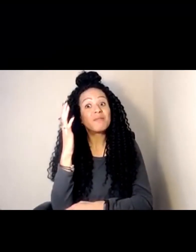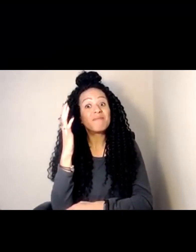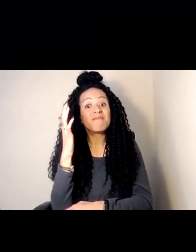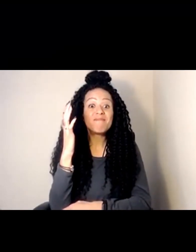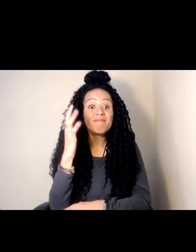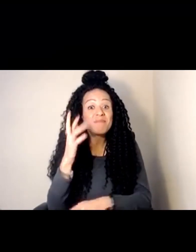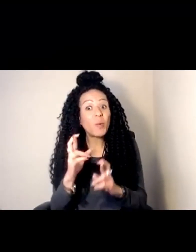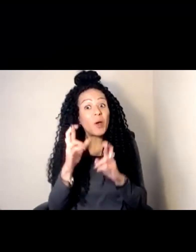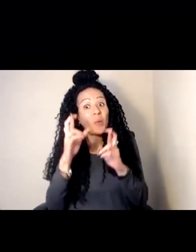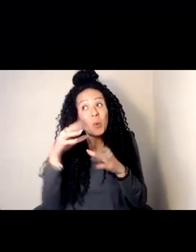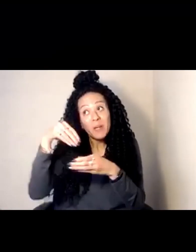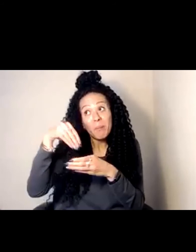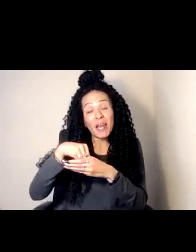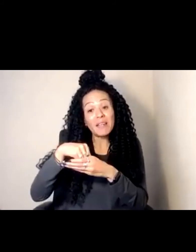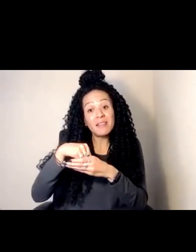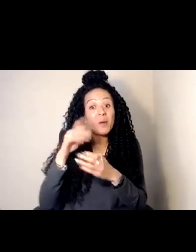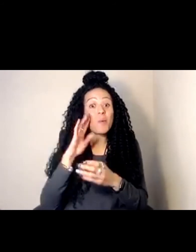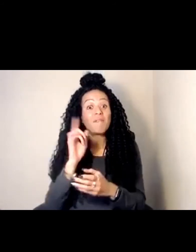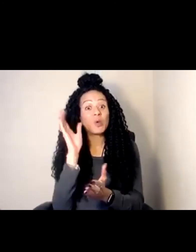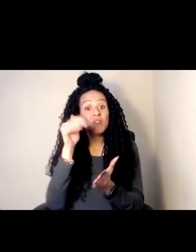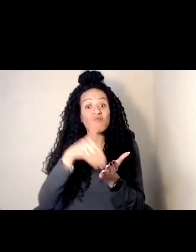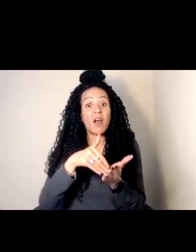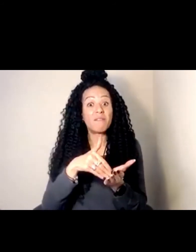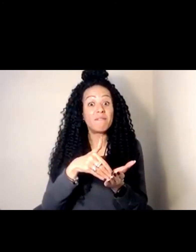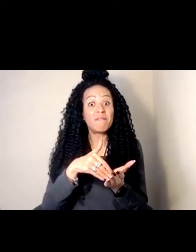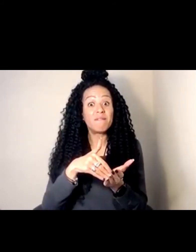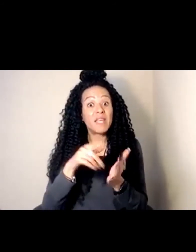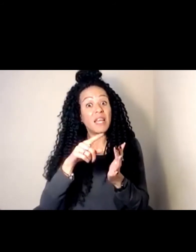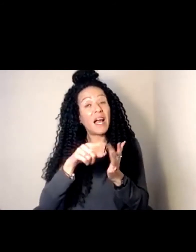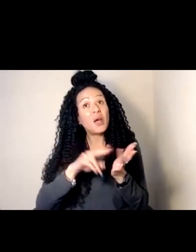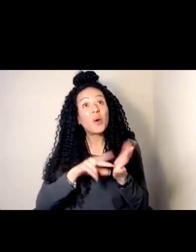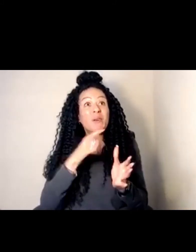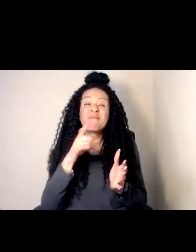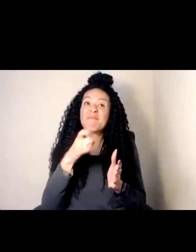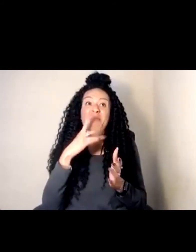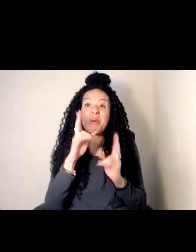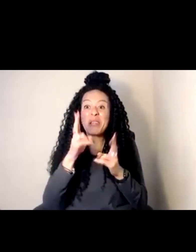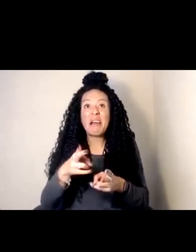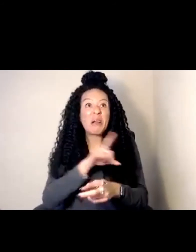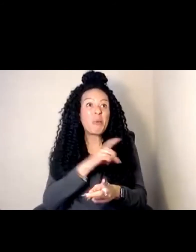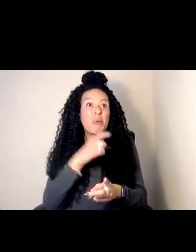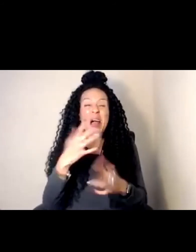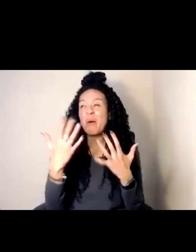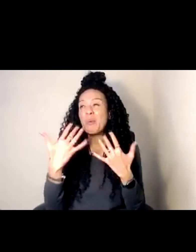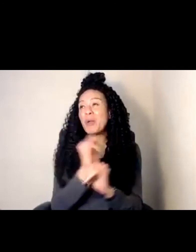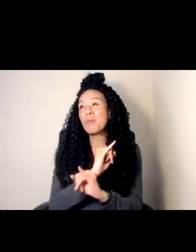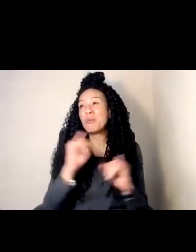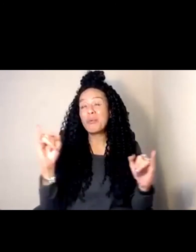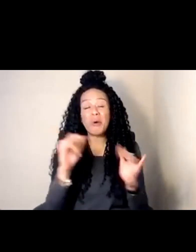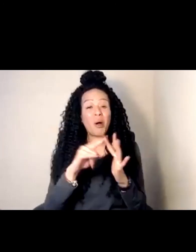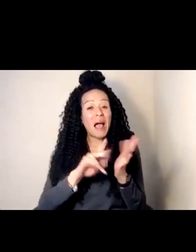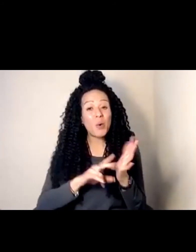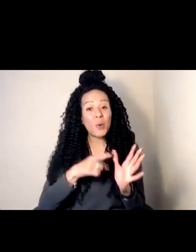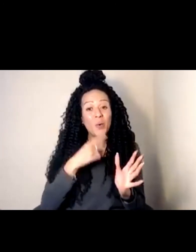we hoped he may have planted when he first arrived may not have survived the harsh weather that blasts the shore of Iona, but